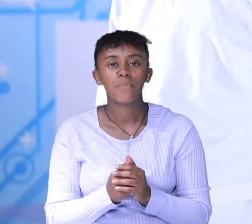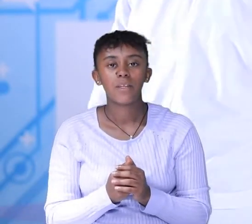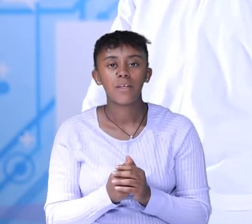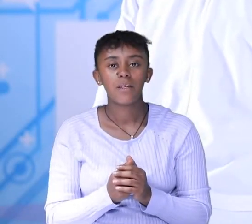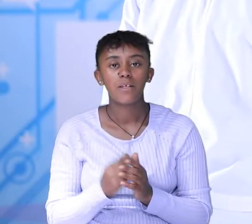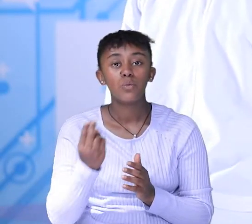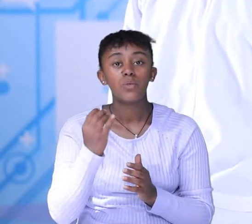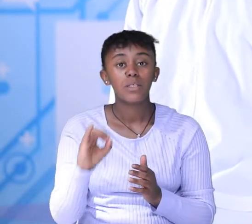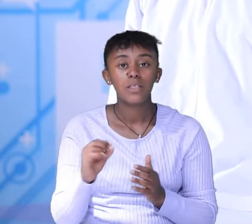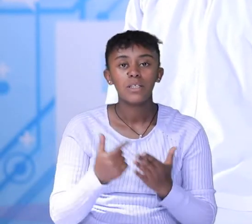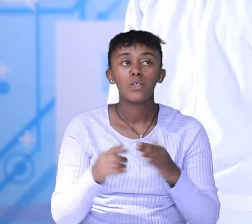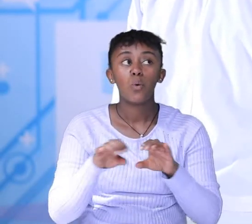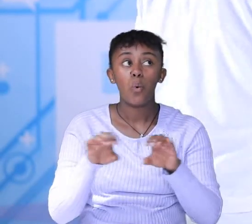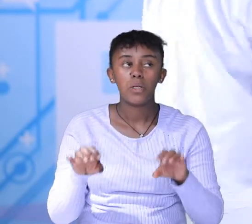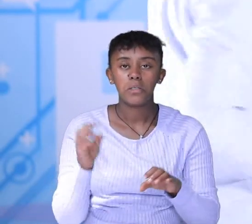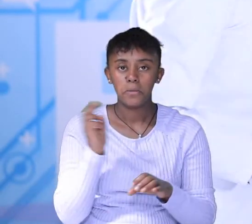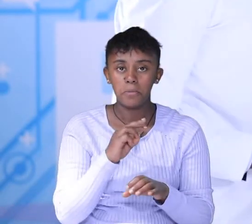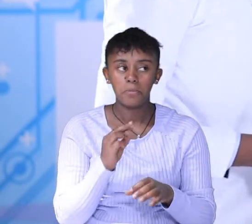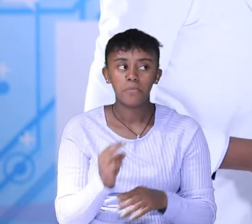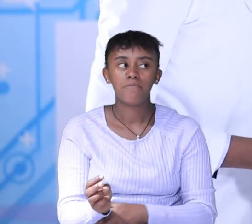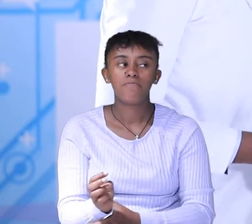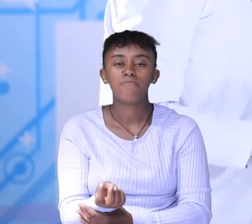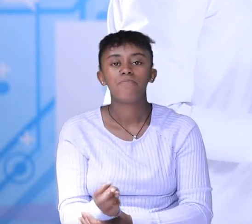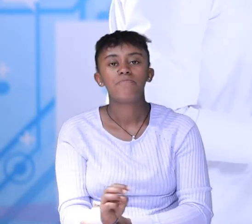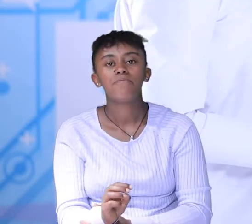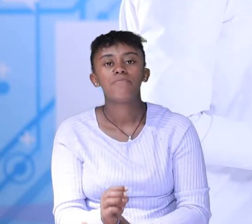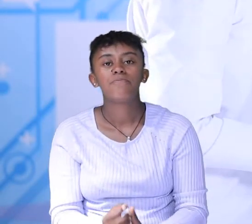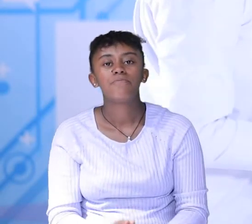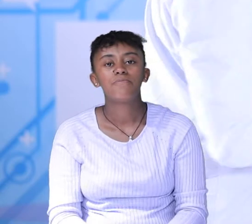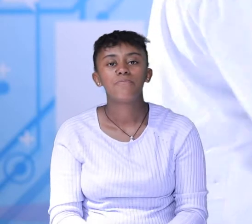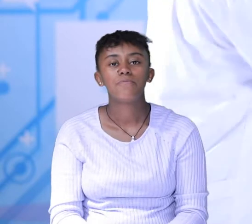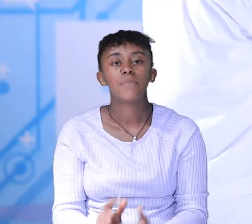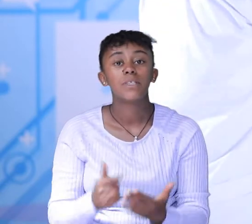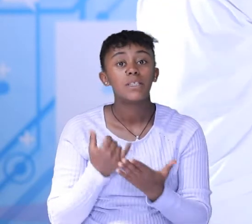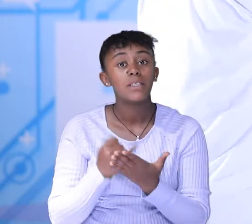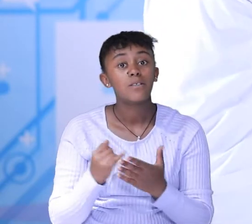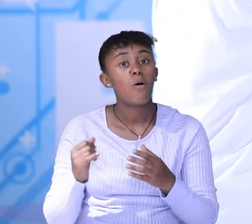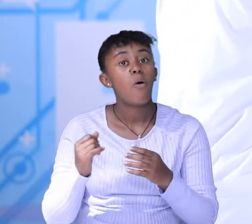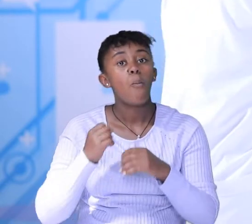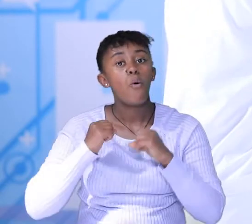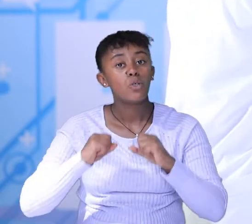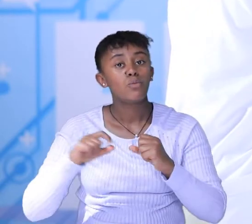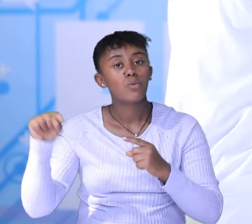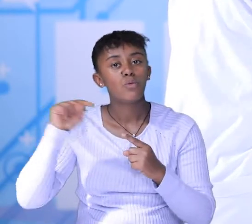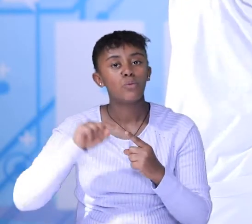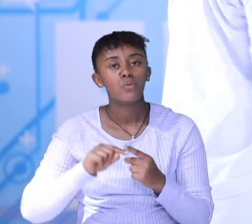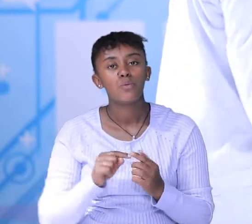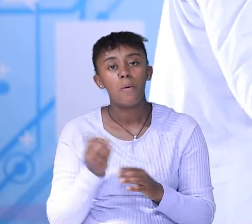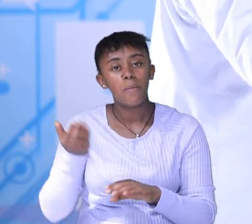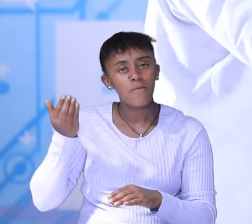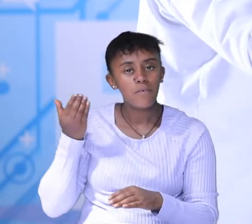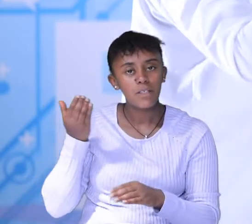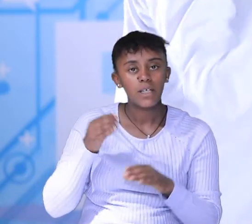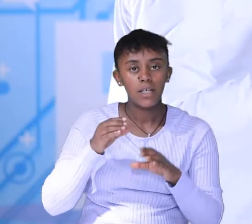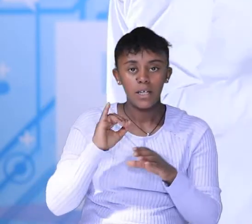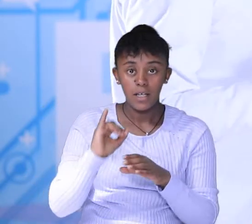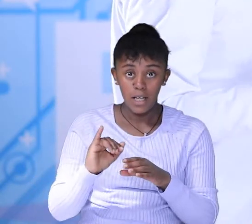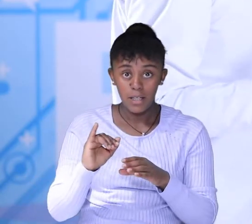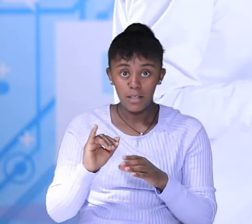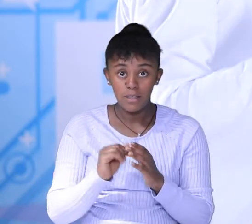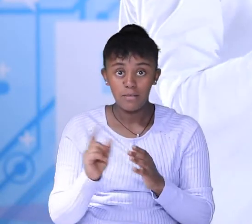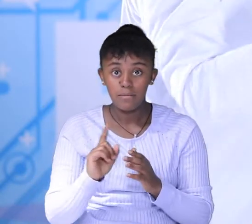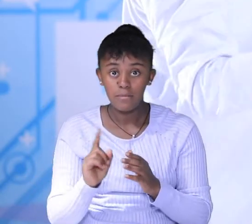has inverse relation with the separation distance r. Therefore, equating these two equations and introducing a